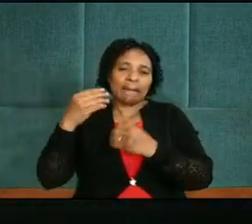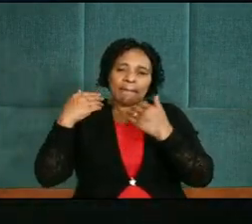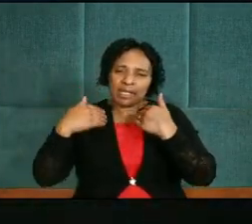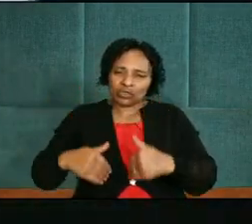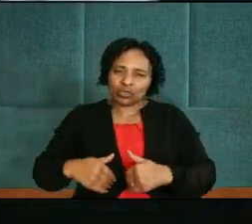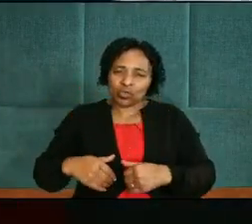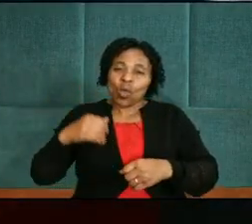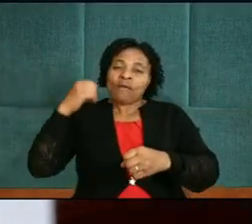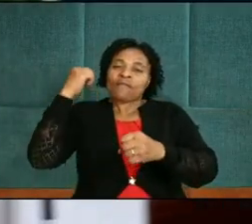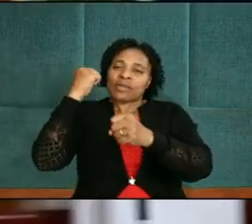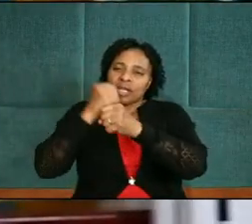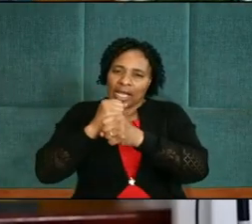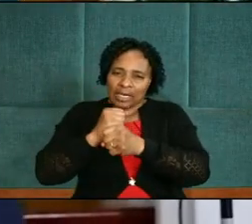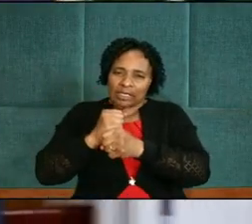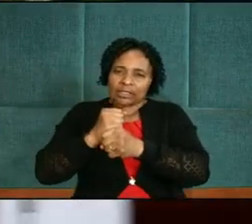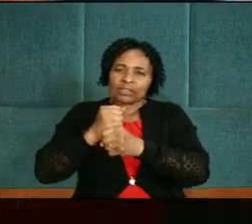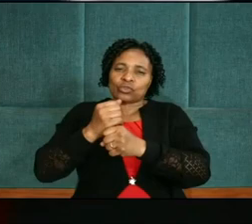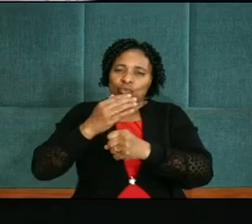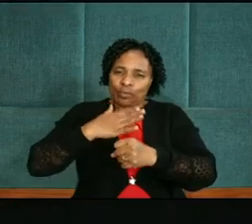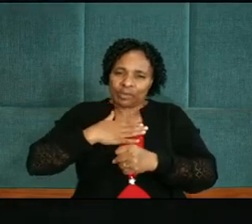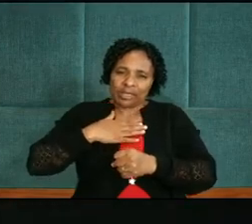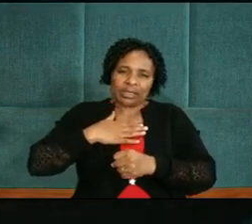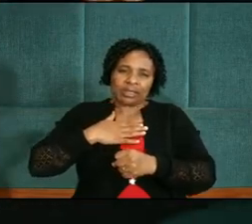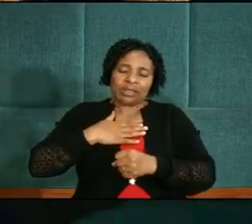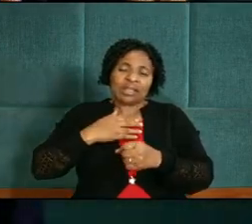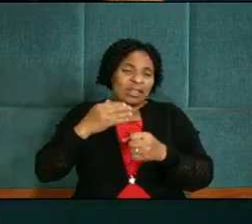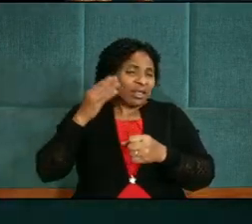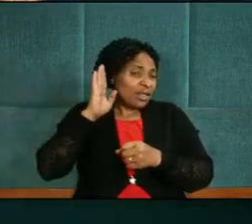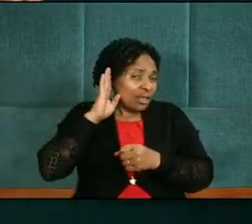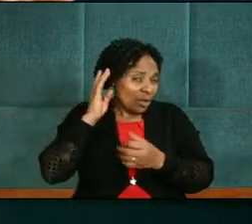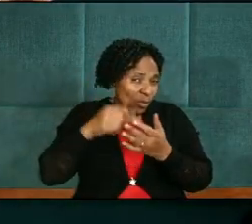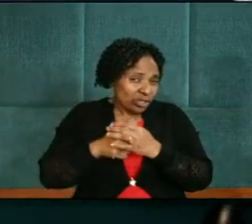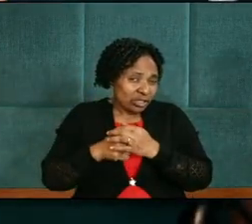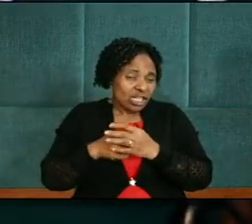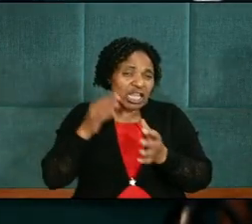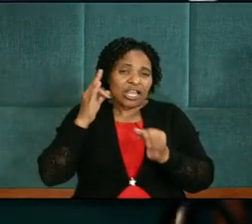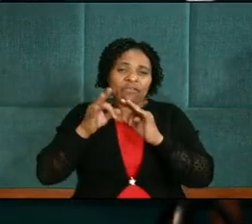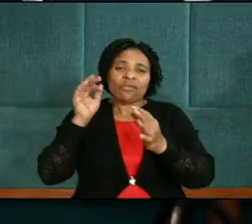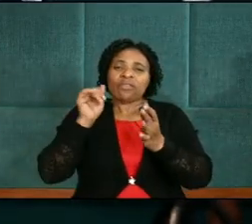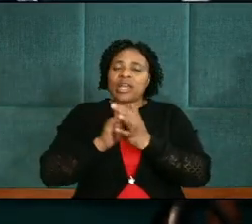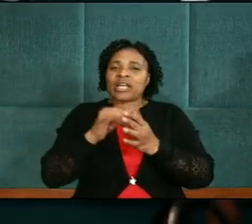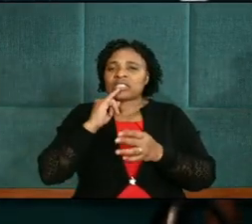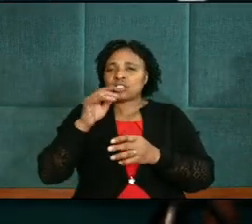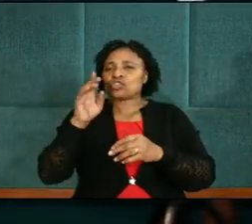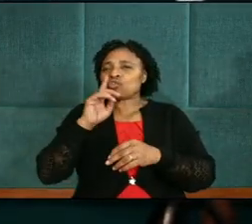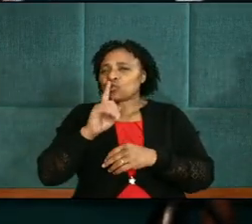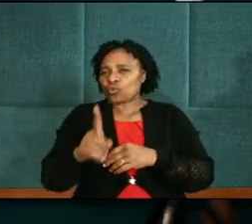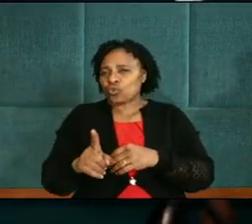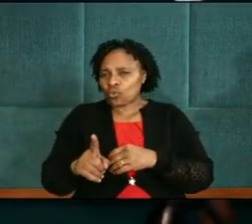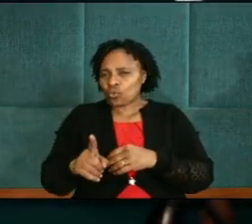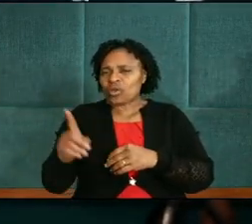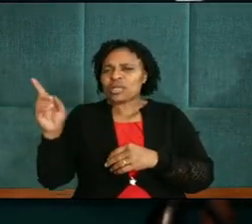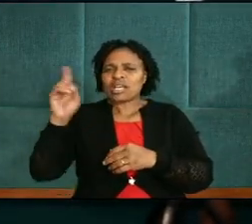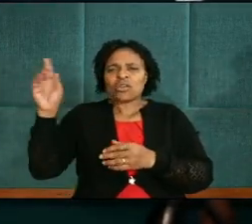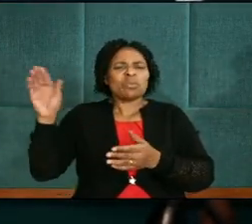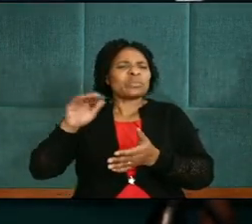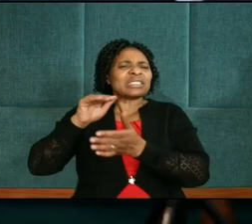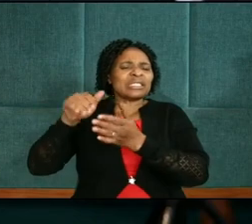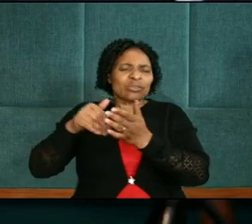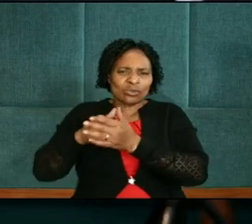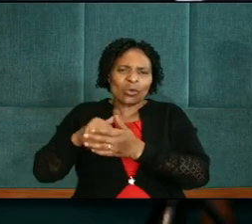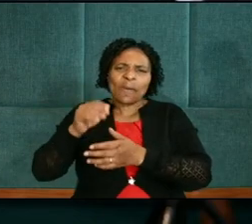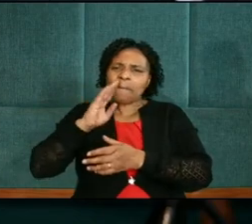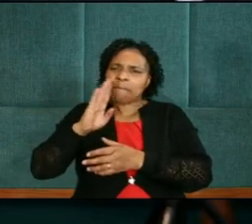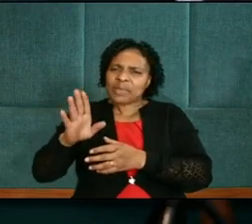it unto me. Now, hear me. If that is so, then shouldn't Nairobi Central